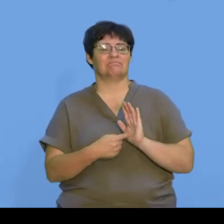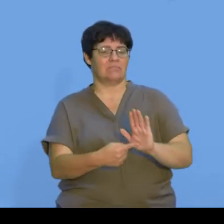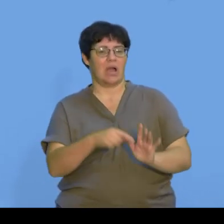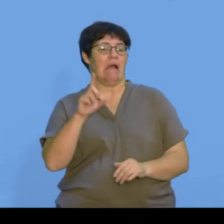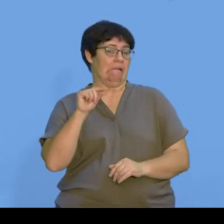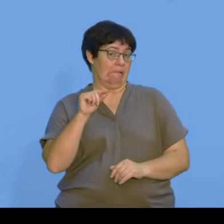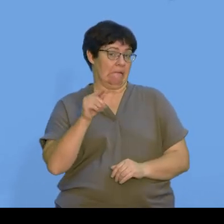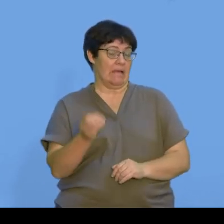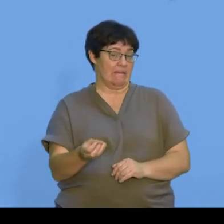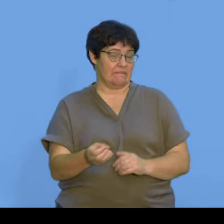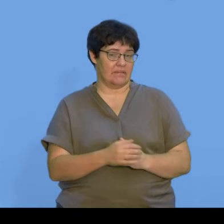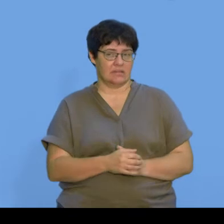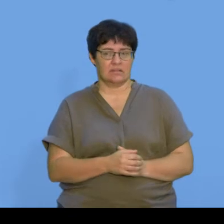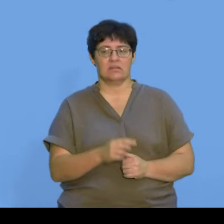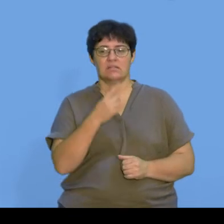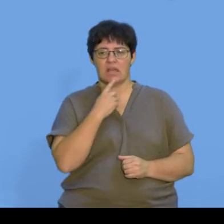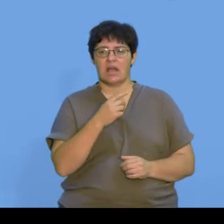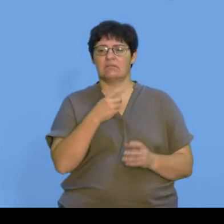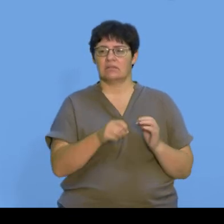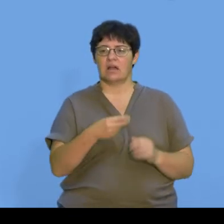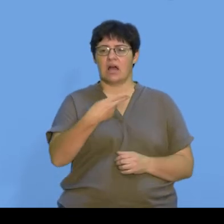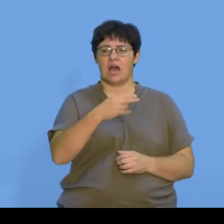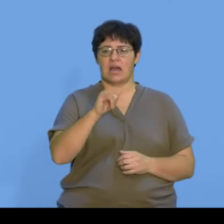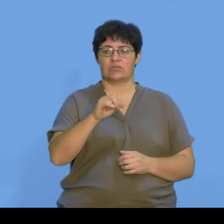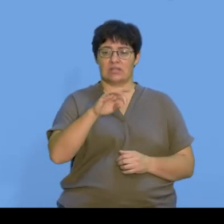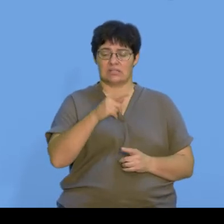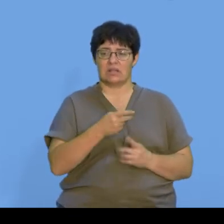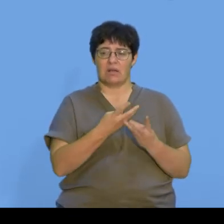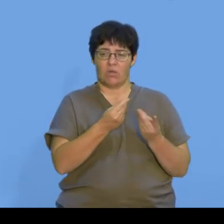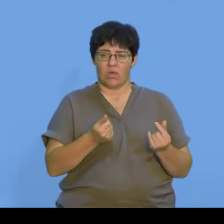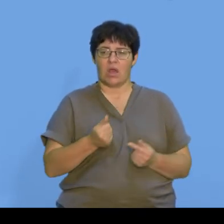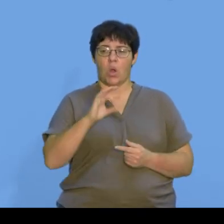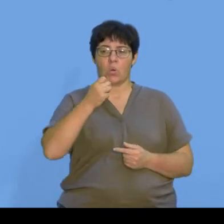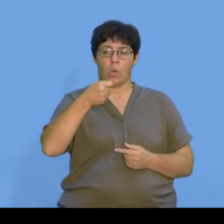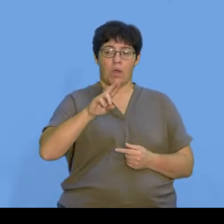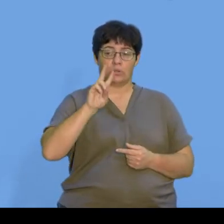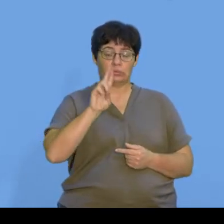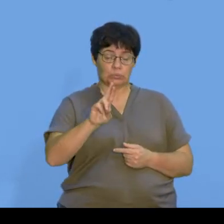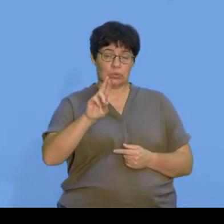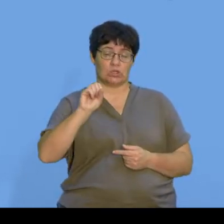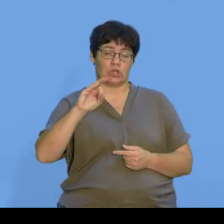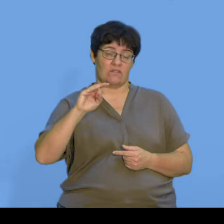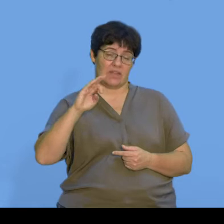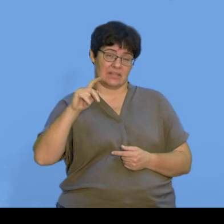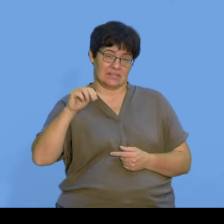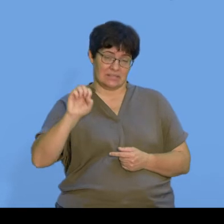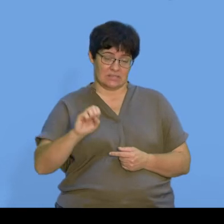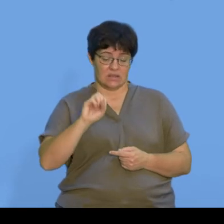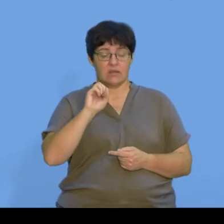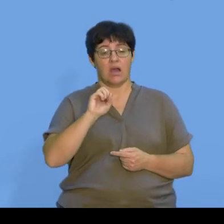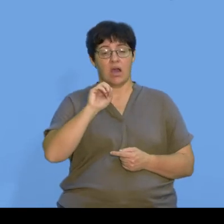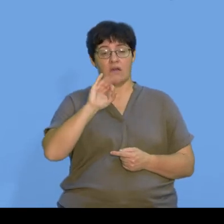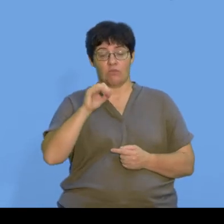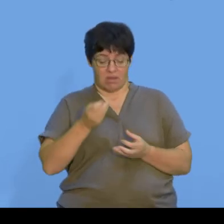which is very interesting, okay? It says here, a sample of hydrated copper 2 sulfate, okay? The formula